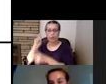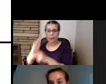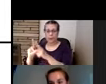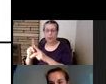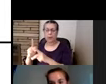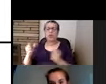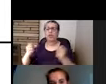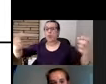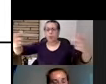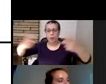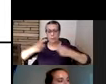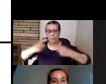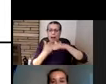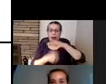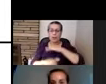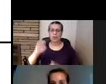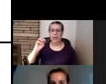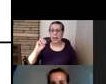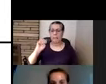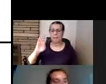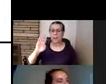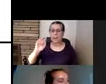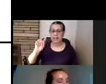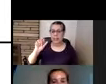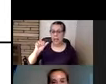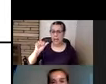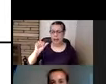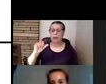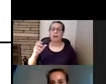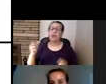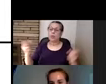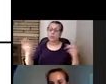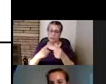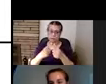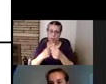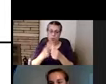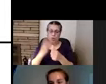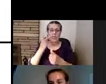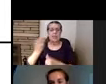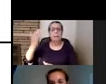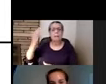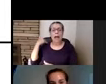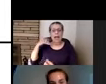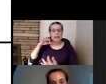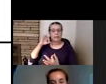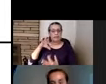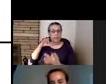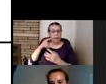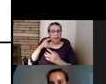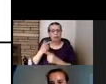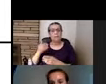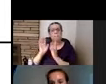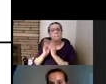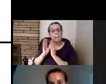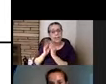process back under the MBTA. When we took this back, first we reviewed the past input we had received from a variety of meetings with community